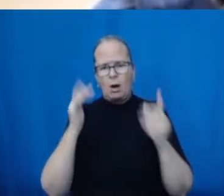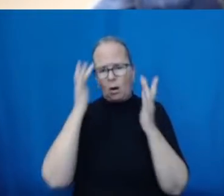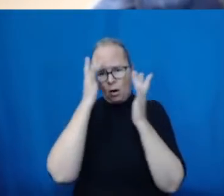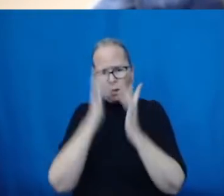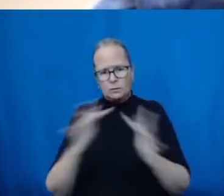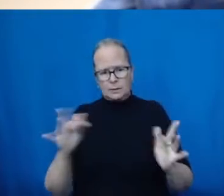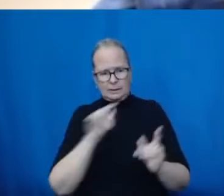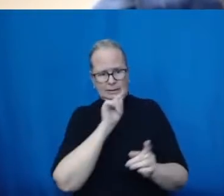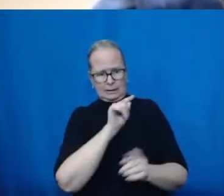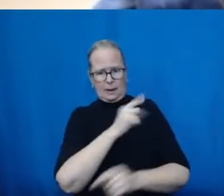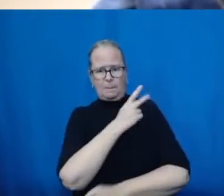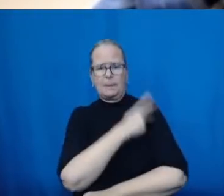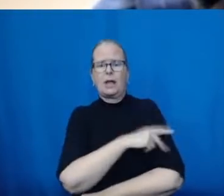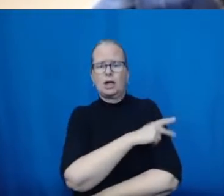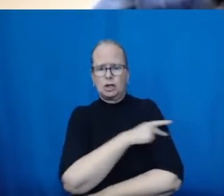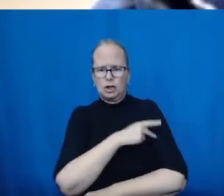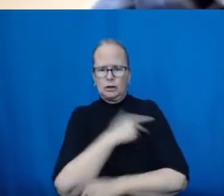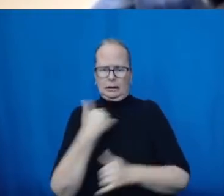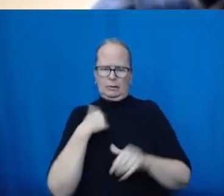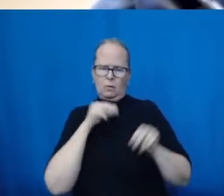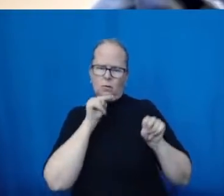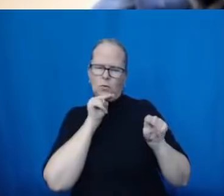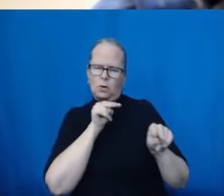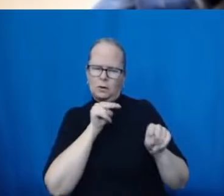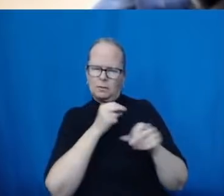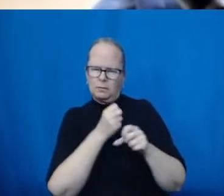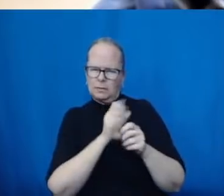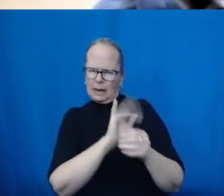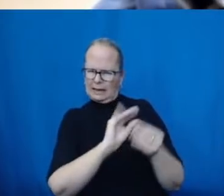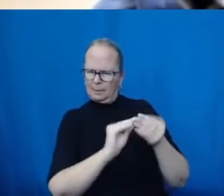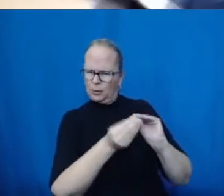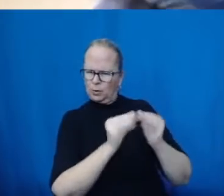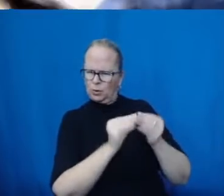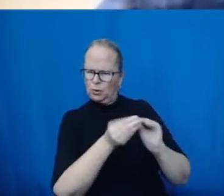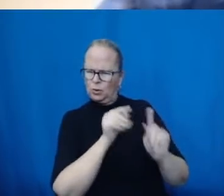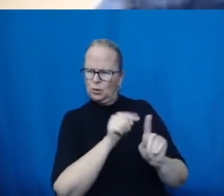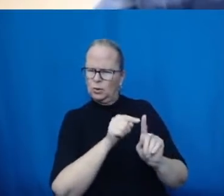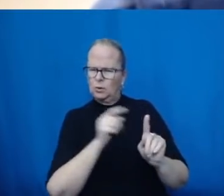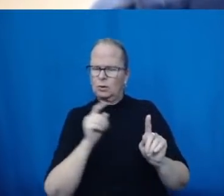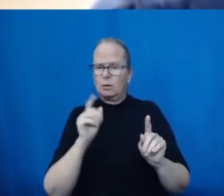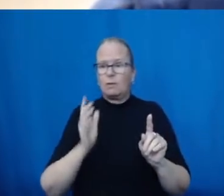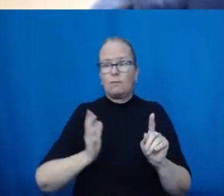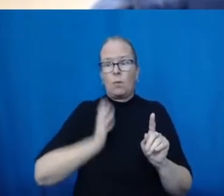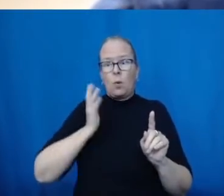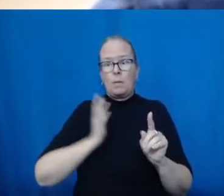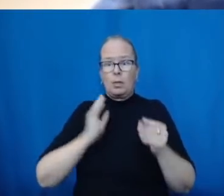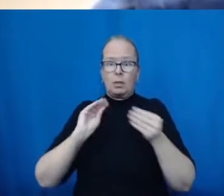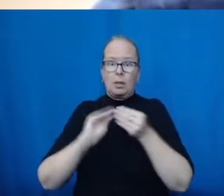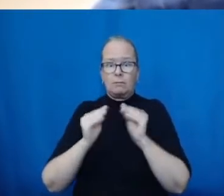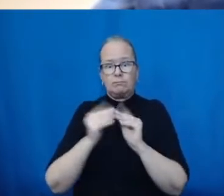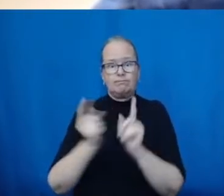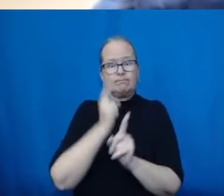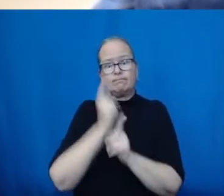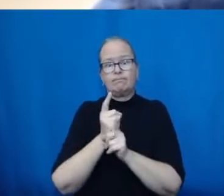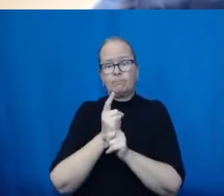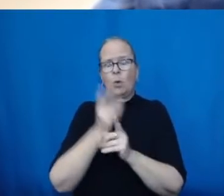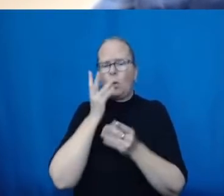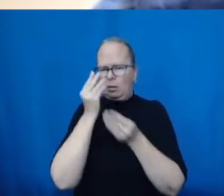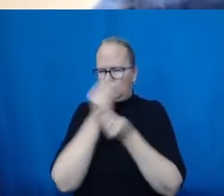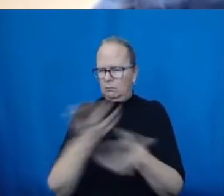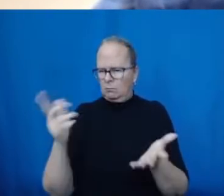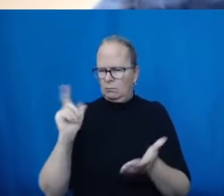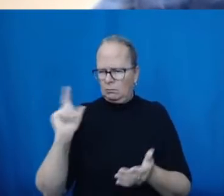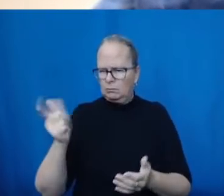out the formal numbers later today. So our inpatients now at 837, and ICU